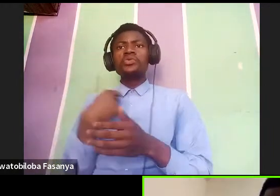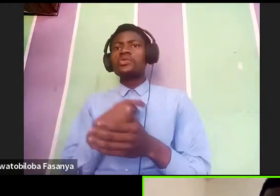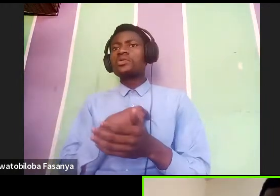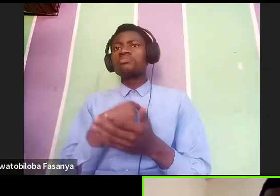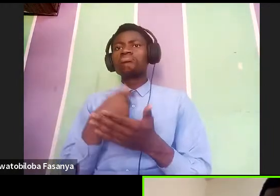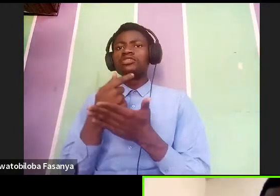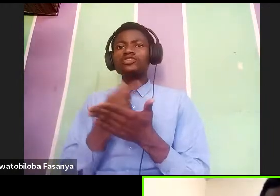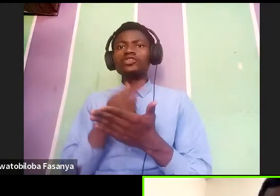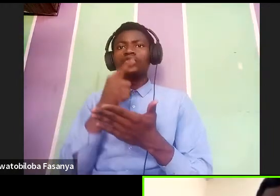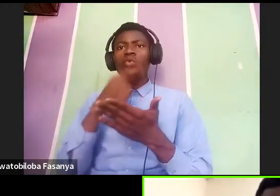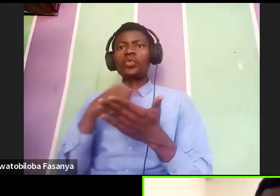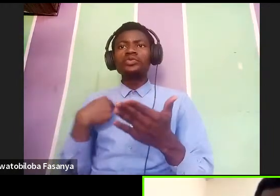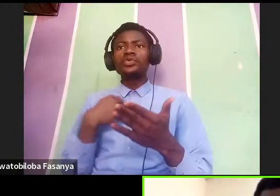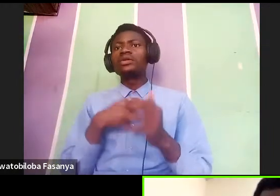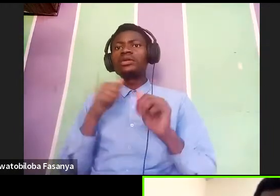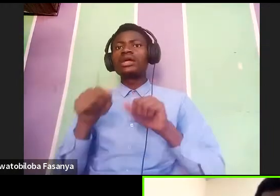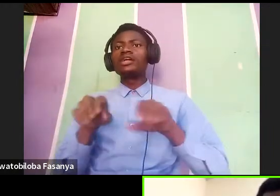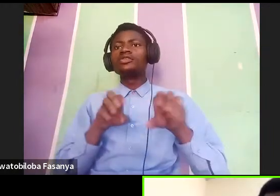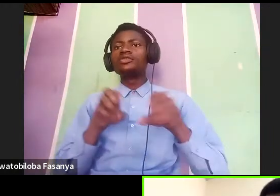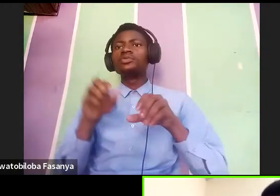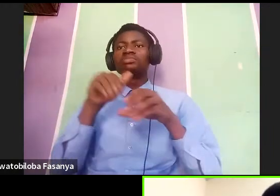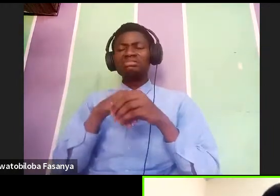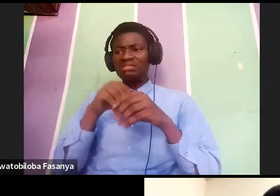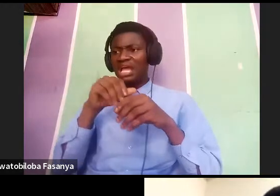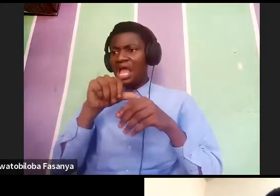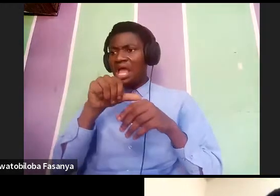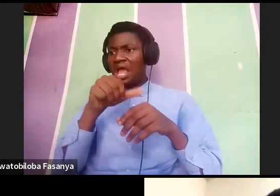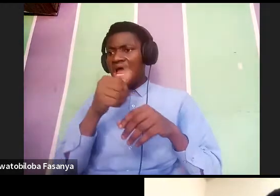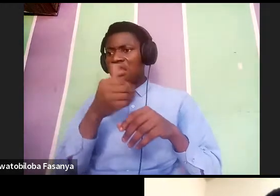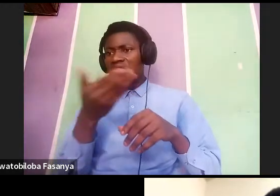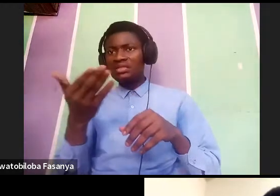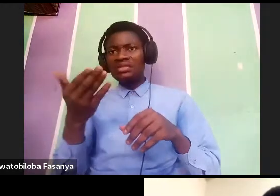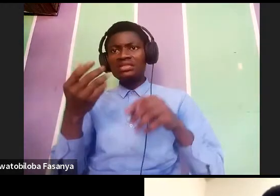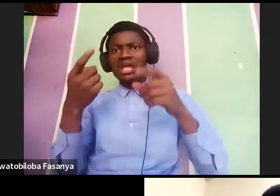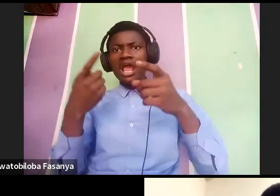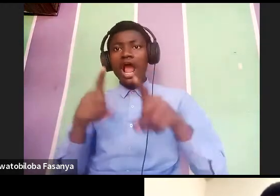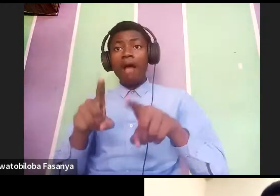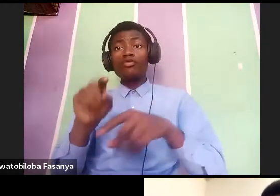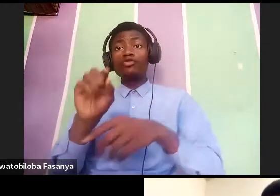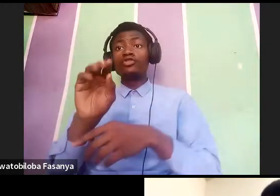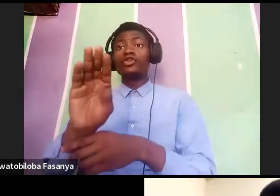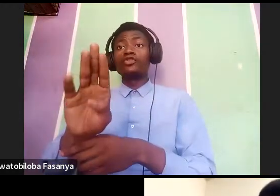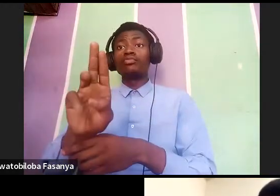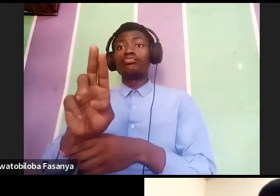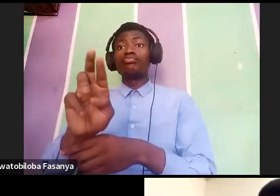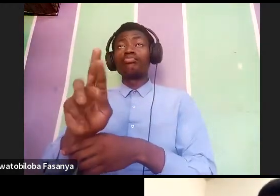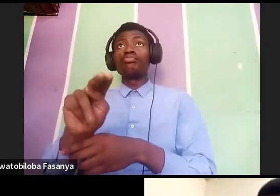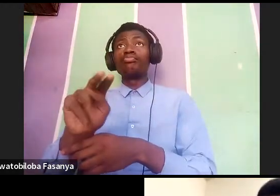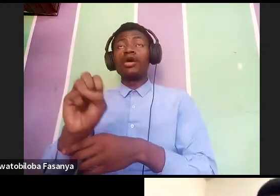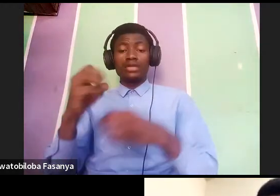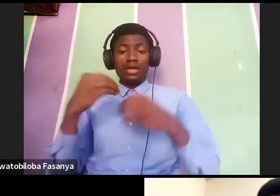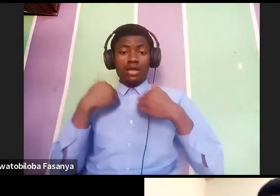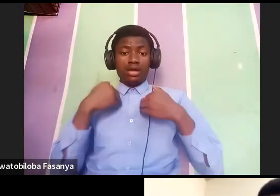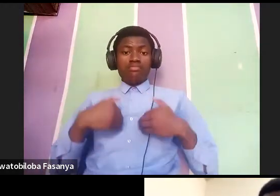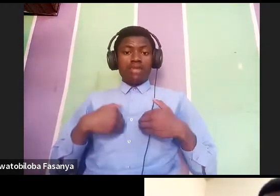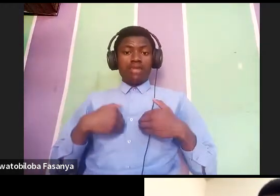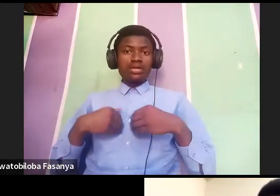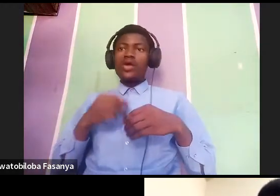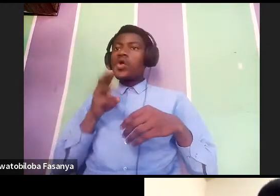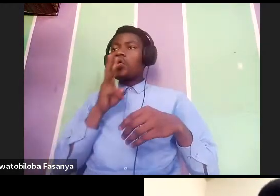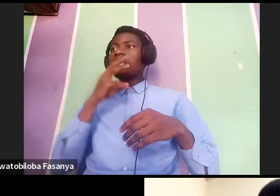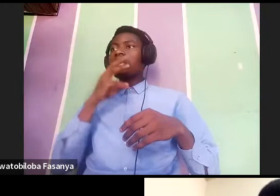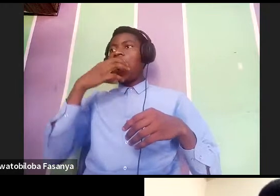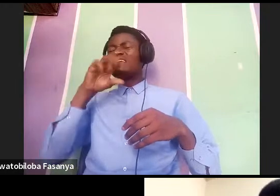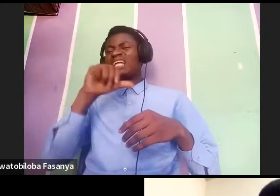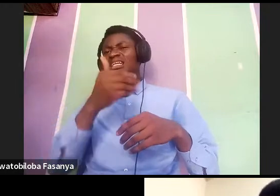cases of burns, or and we talked about what we can do as well when there is breathlessness, basically.